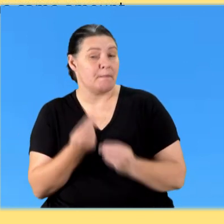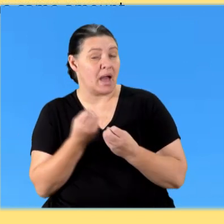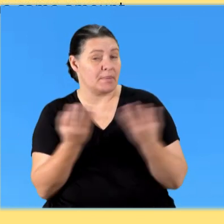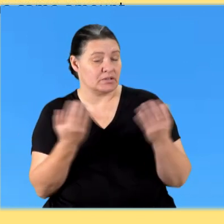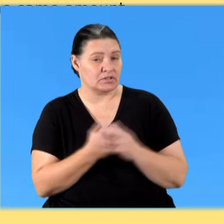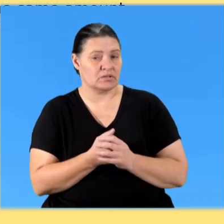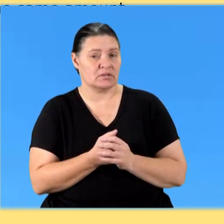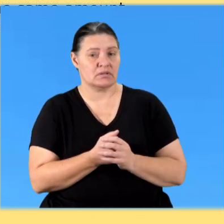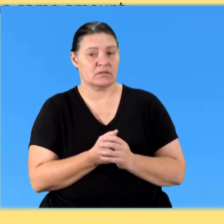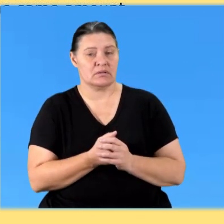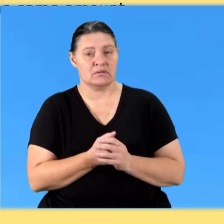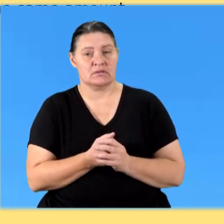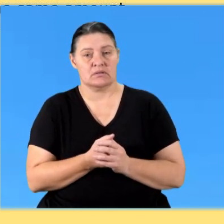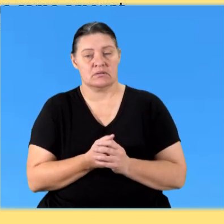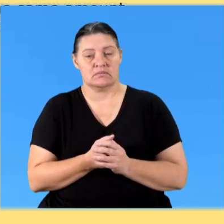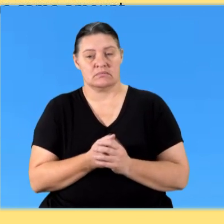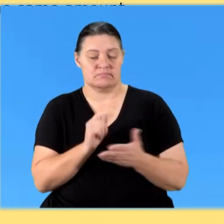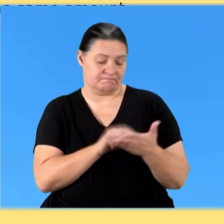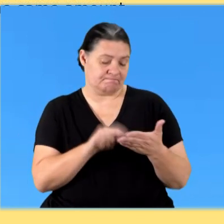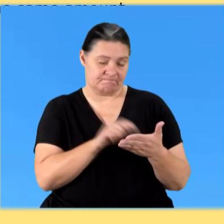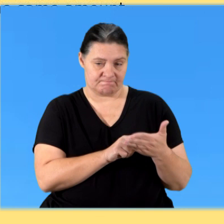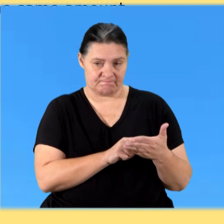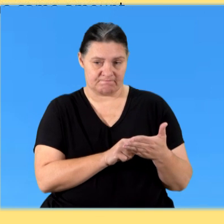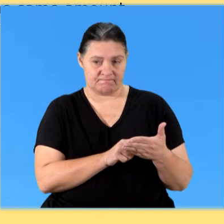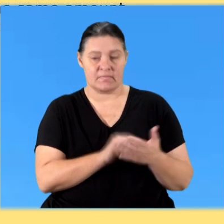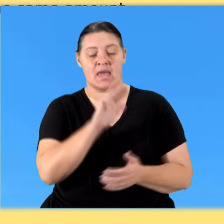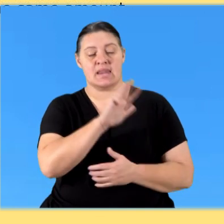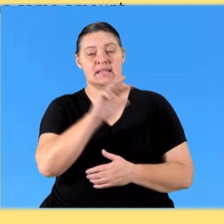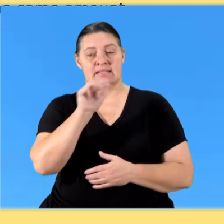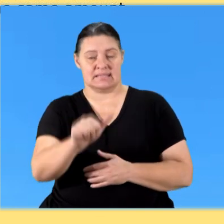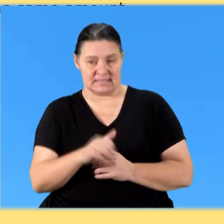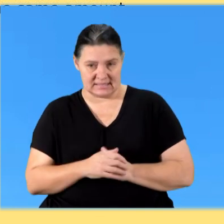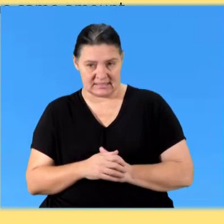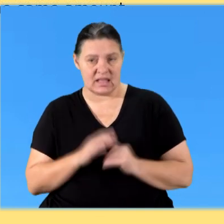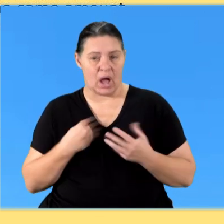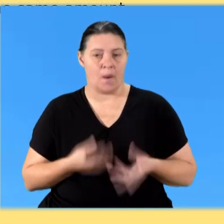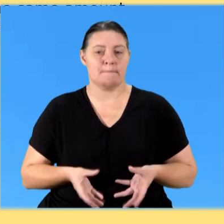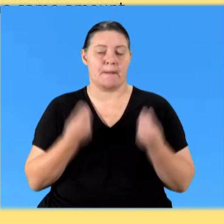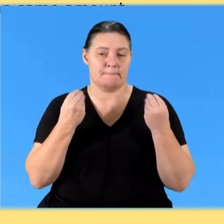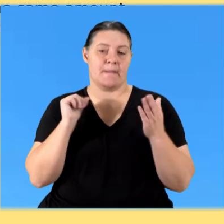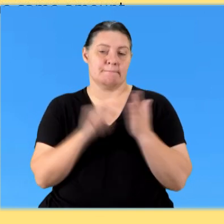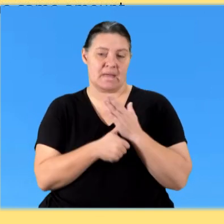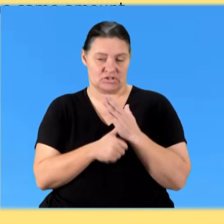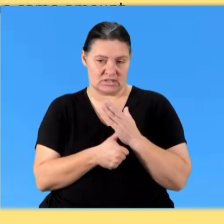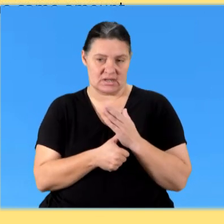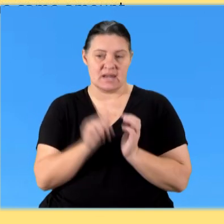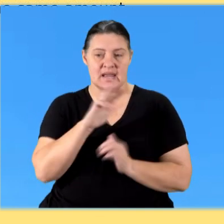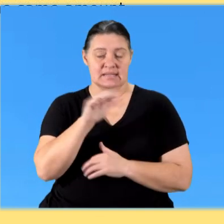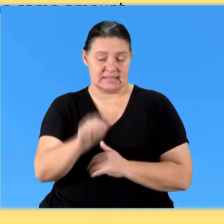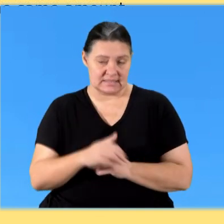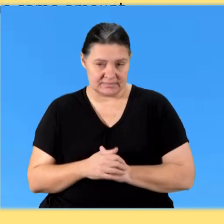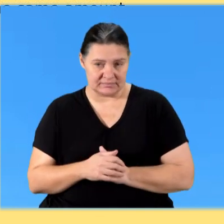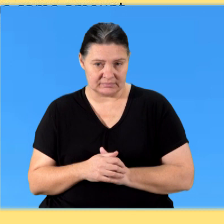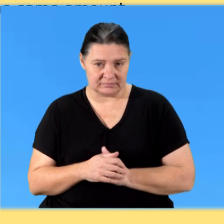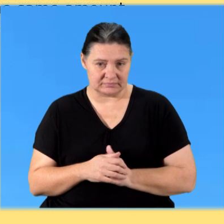to give me, please punch that in your calculator, you get 96. That is how I get my pension fund, 96